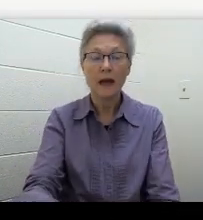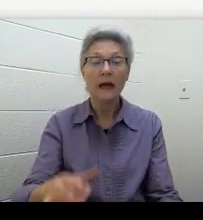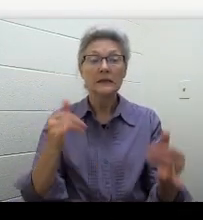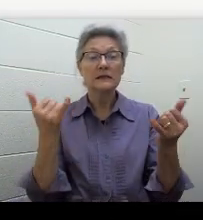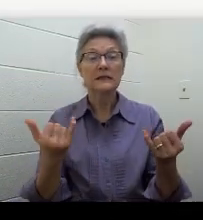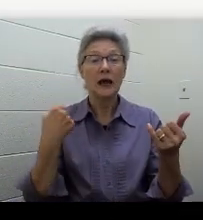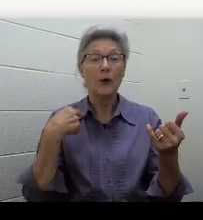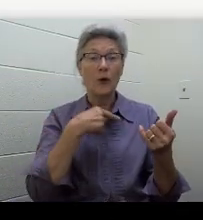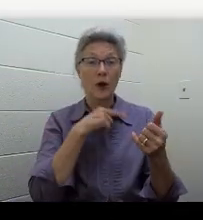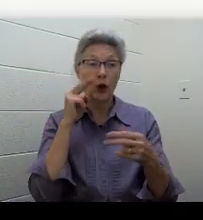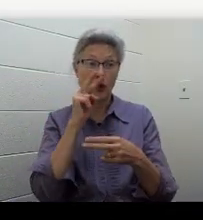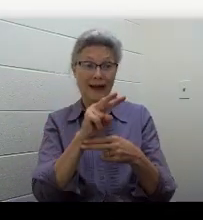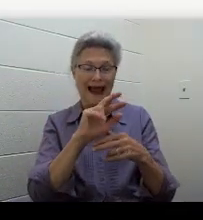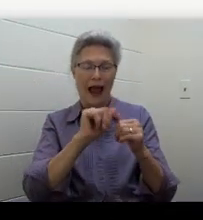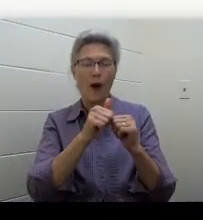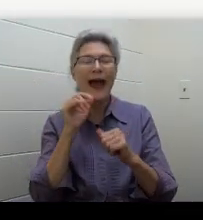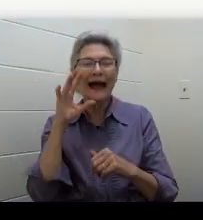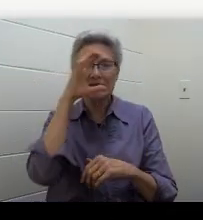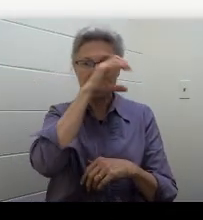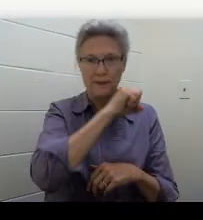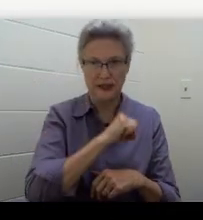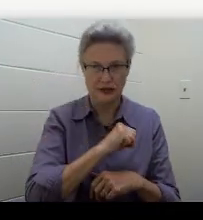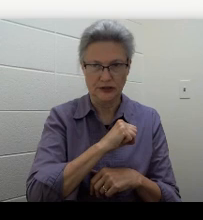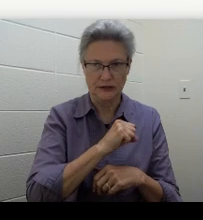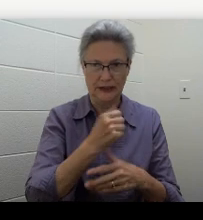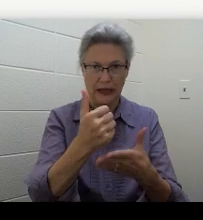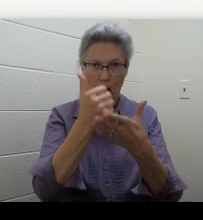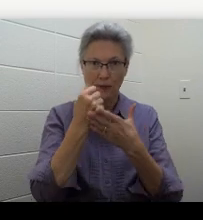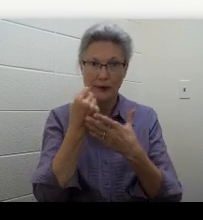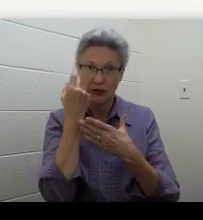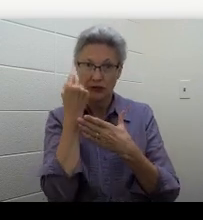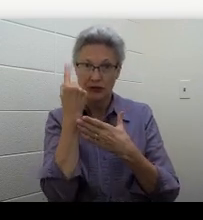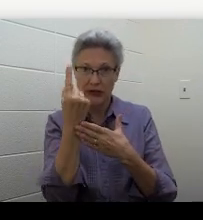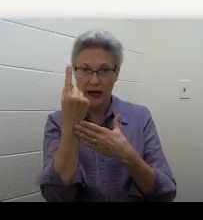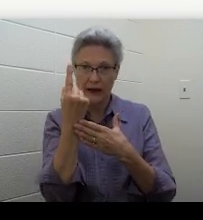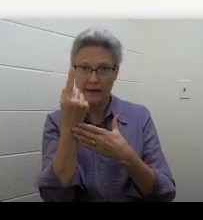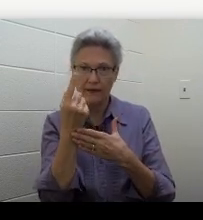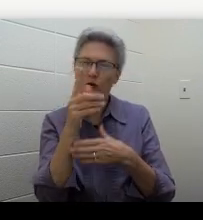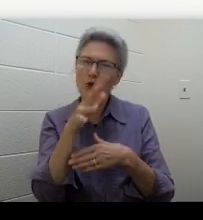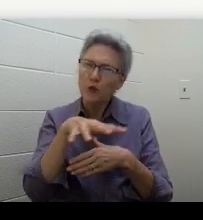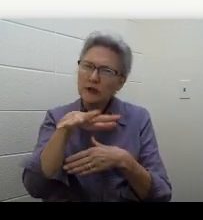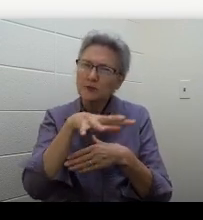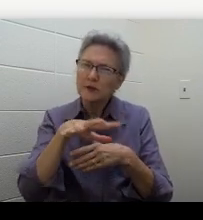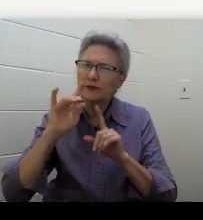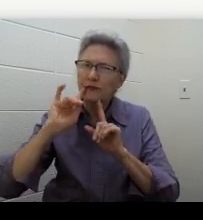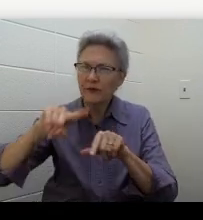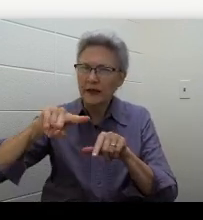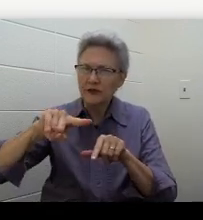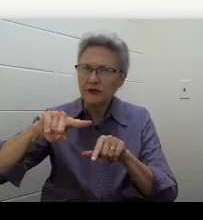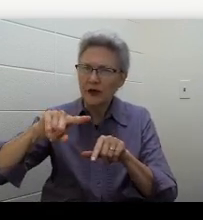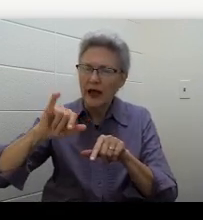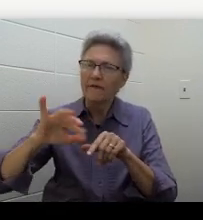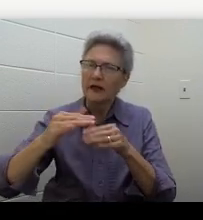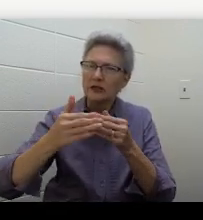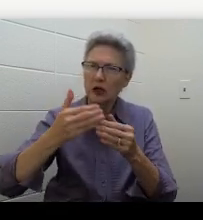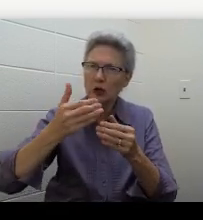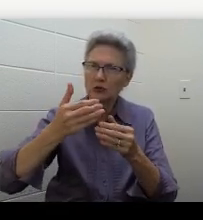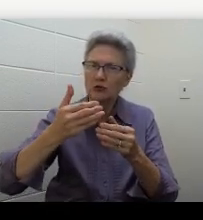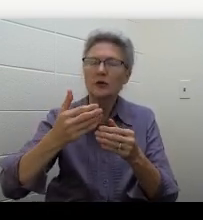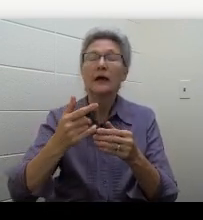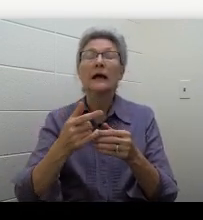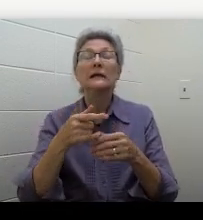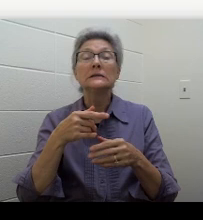Today we're going to look at how estimations can help us understand the reasonableness of an answer. It's important to make